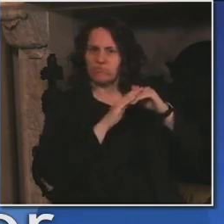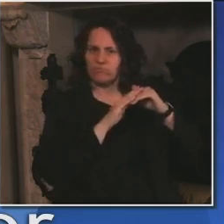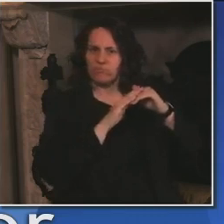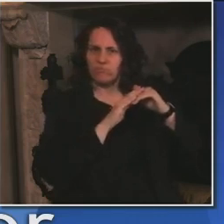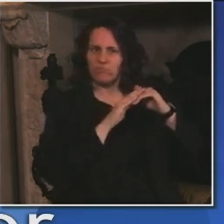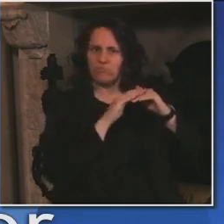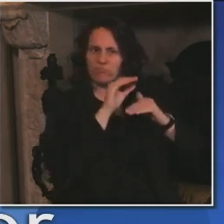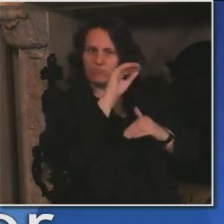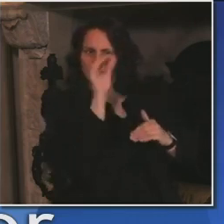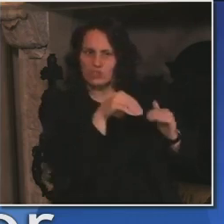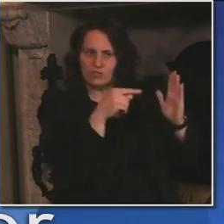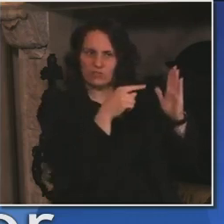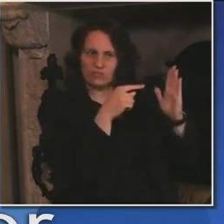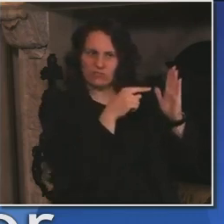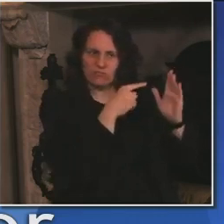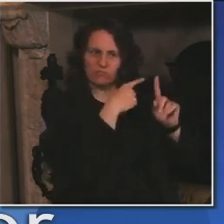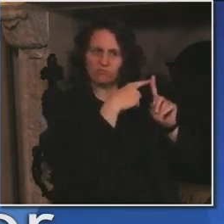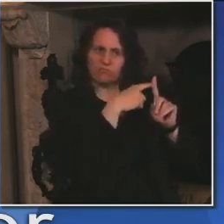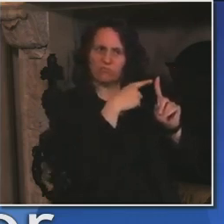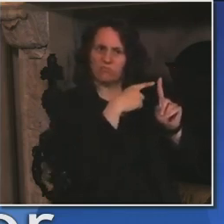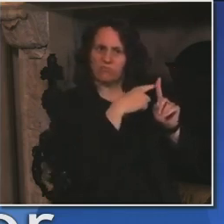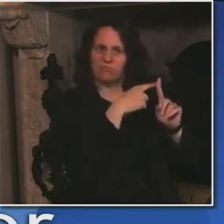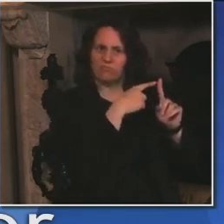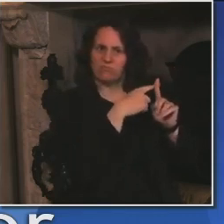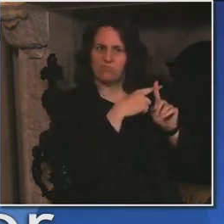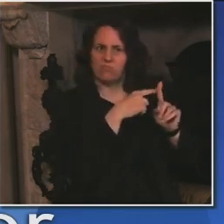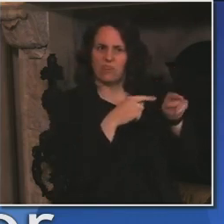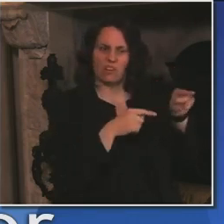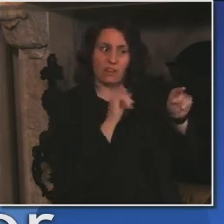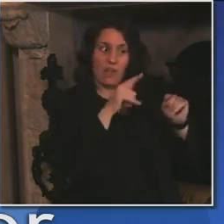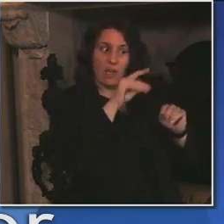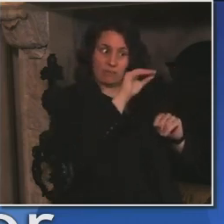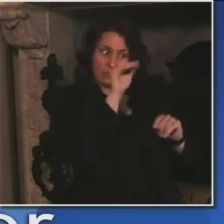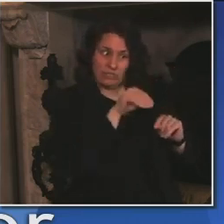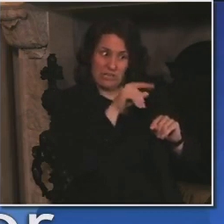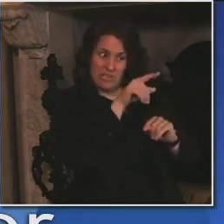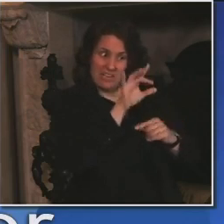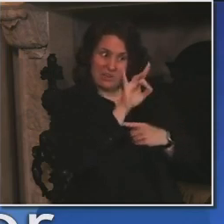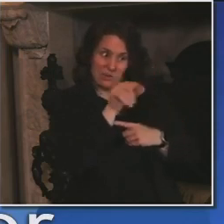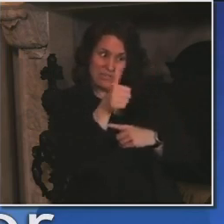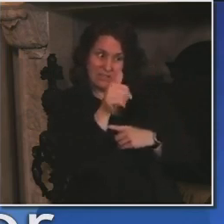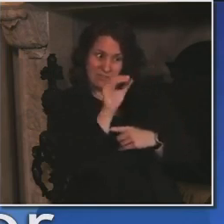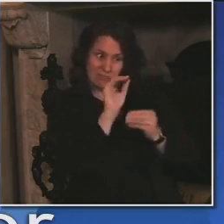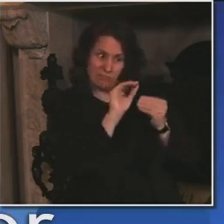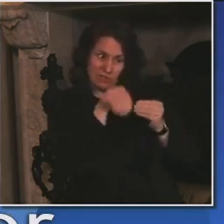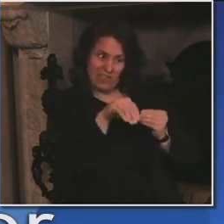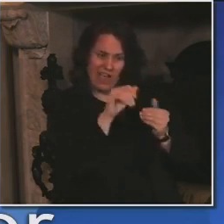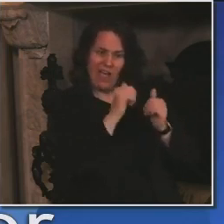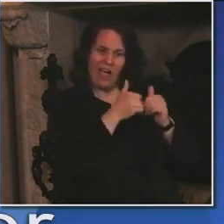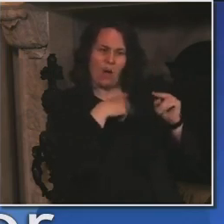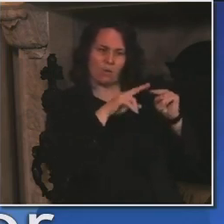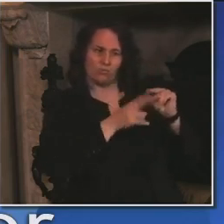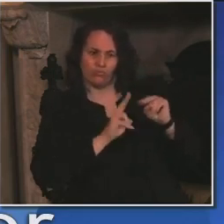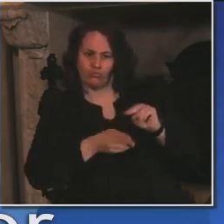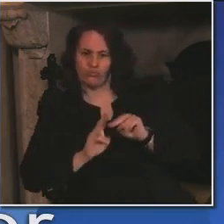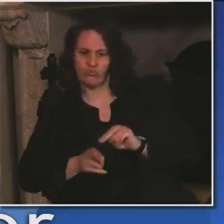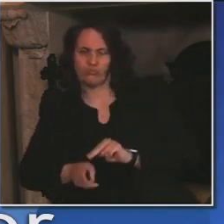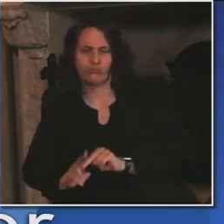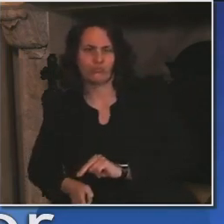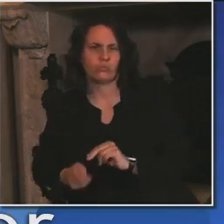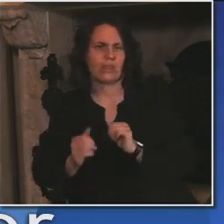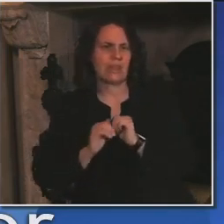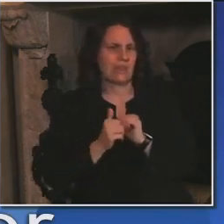to move that percentage down? And also, some have said that increased testing and expanded criteria will lead to increased positive